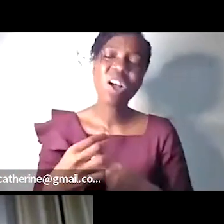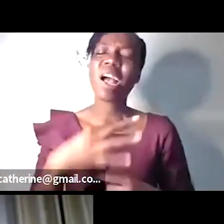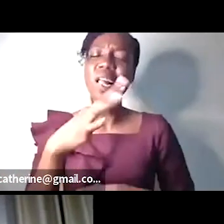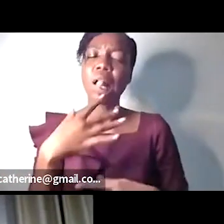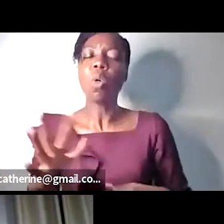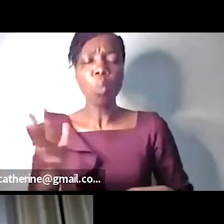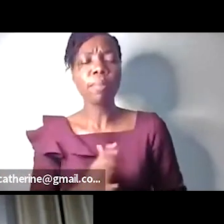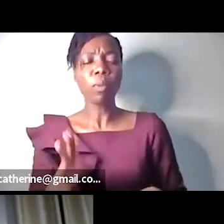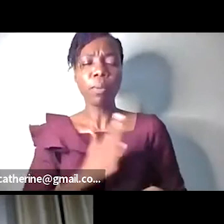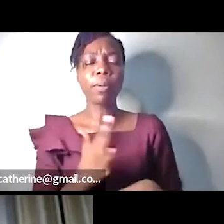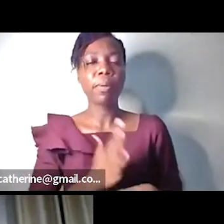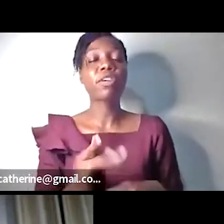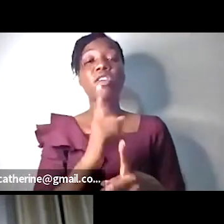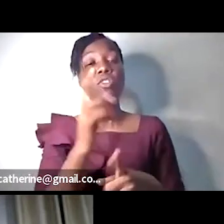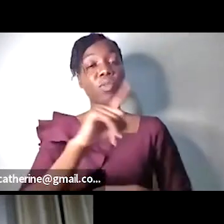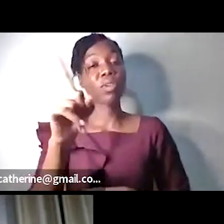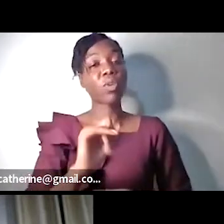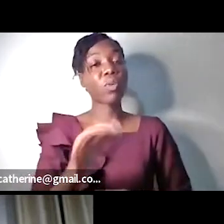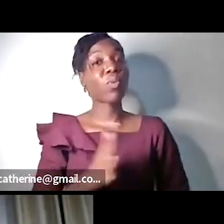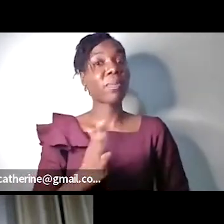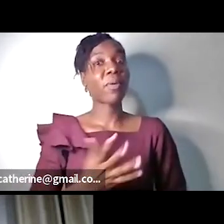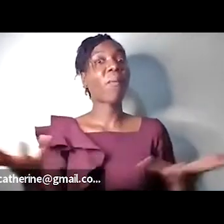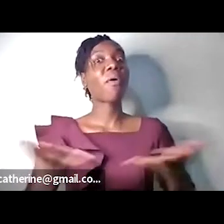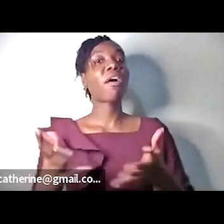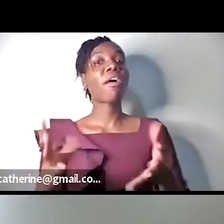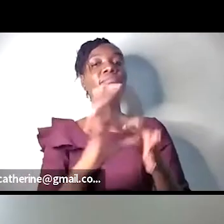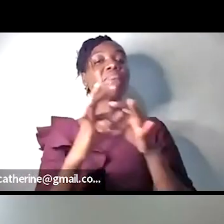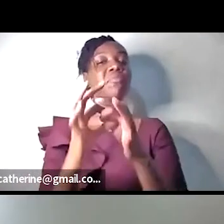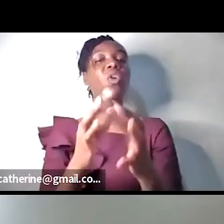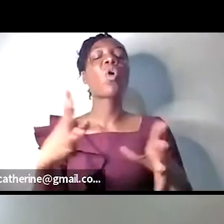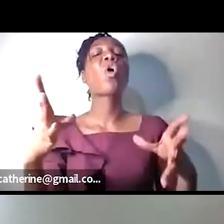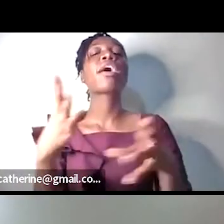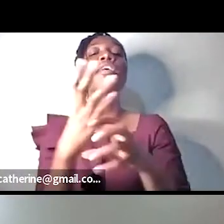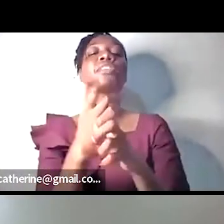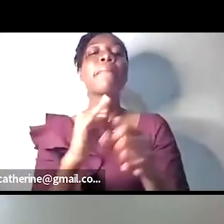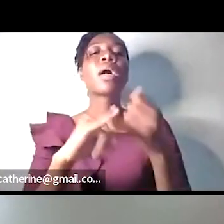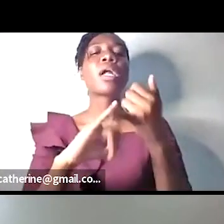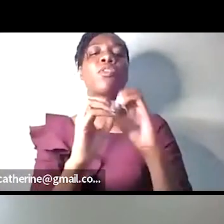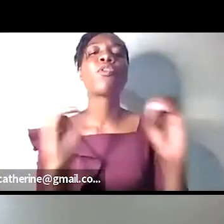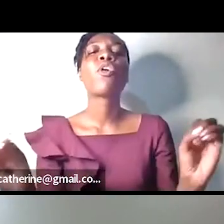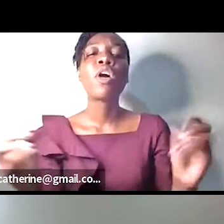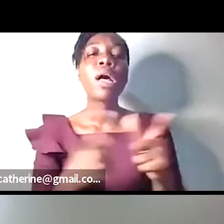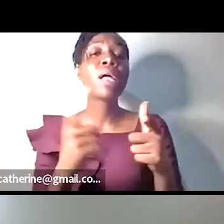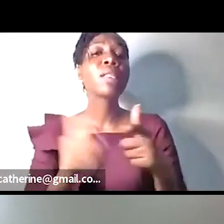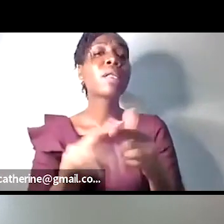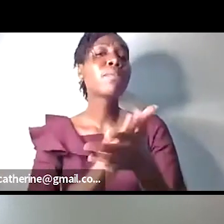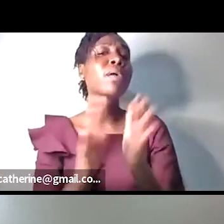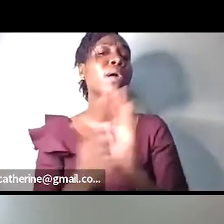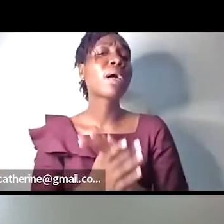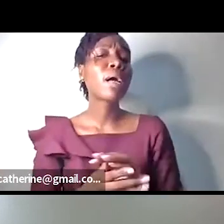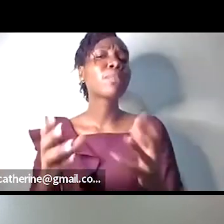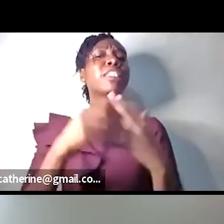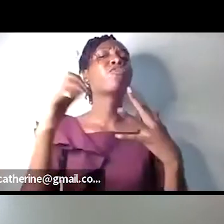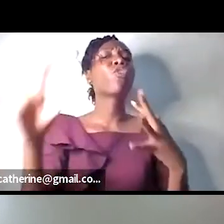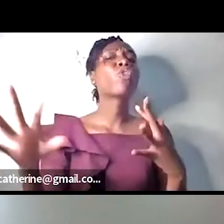and question. Why are women in the corporate organizations not getting married or turn out to be single mothers or getting divorced? Maybe you